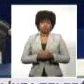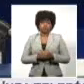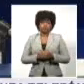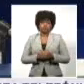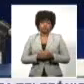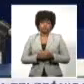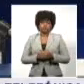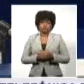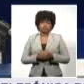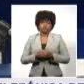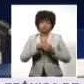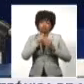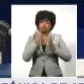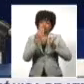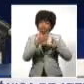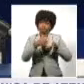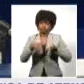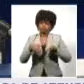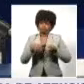days,